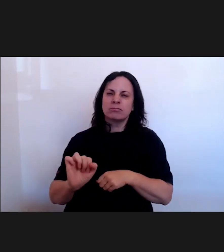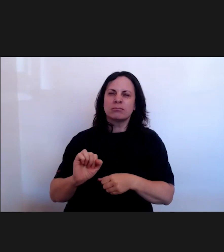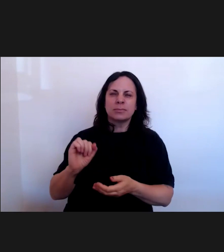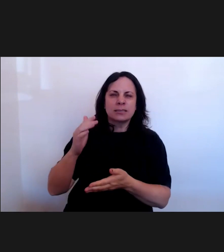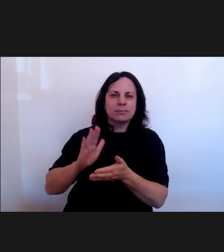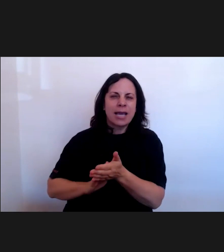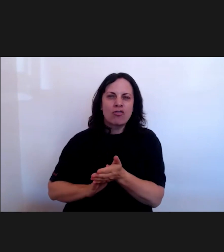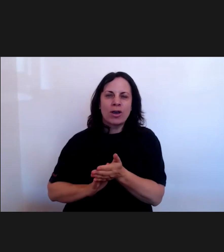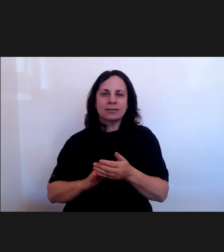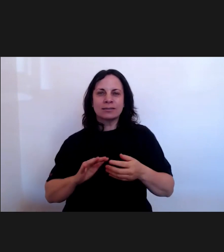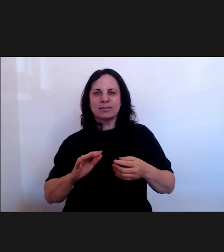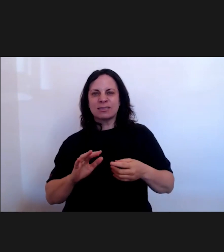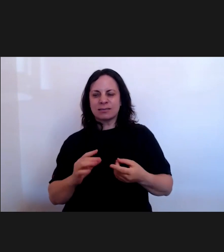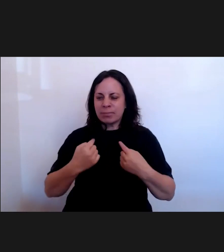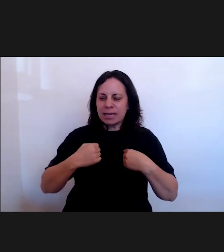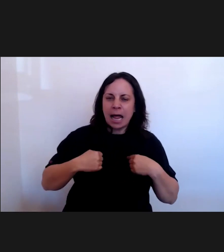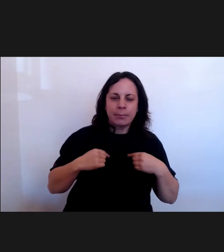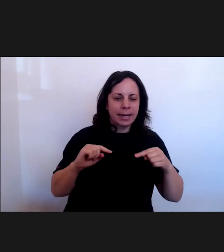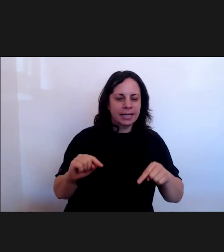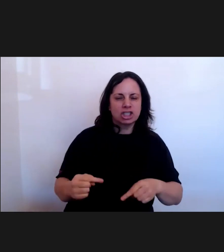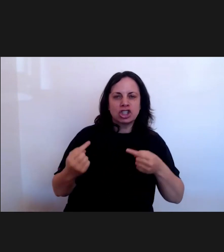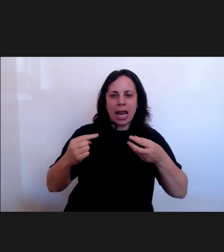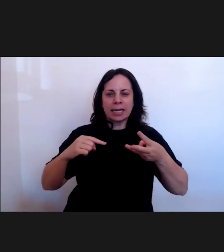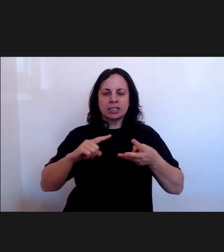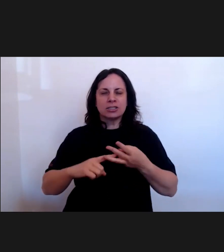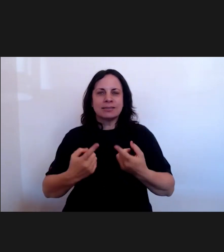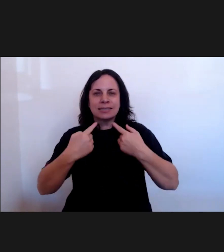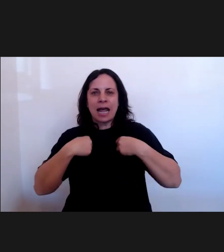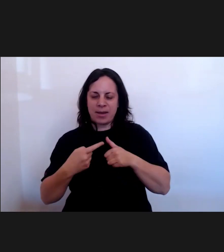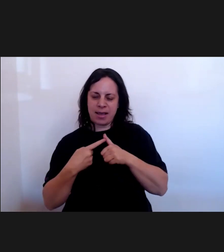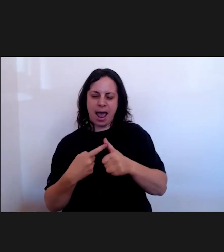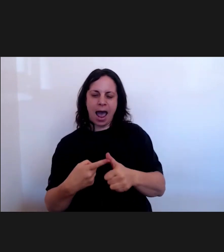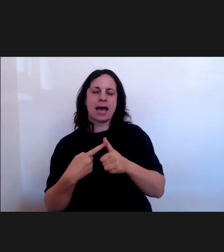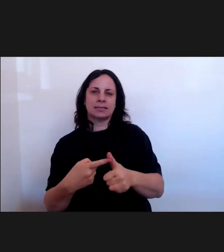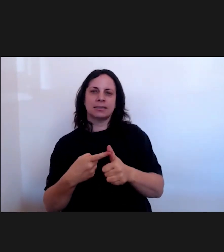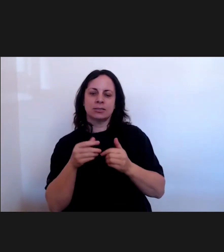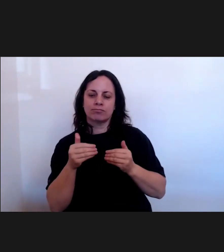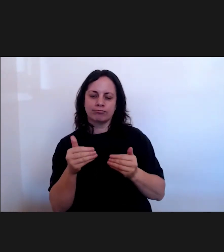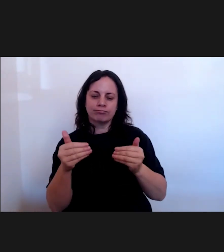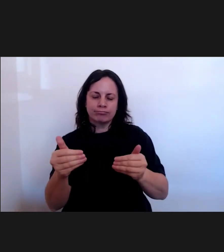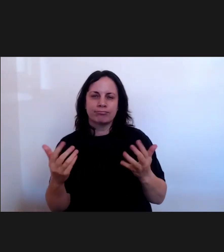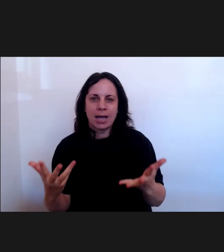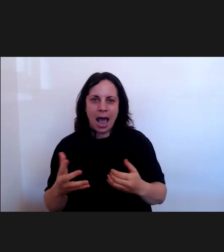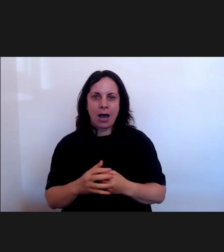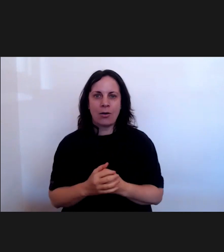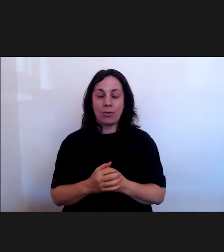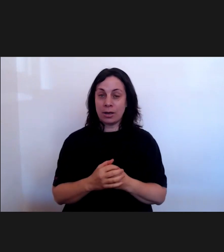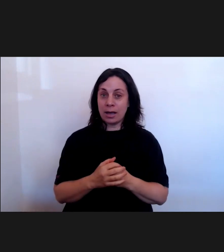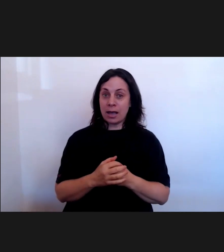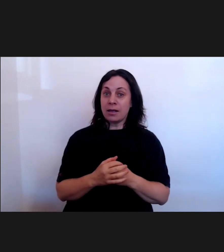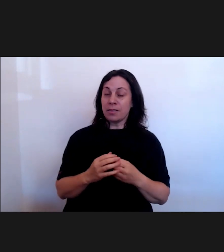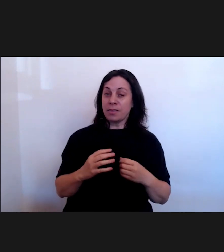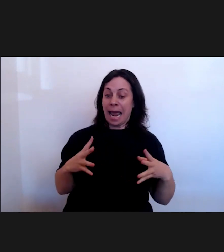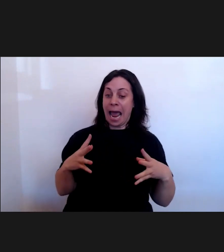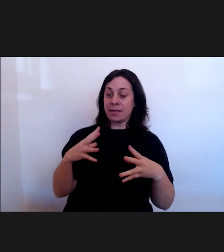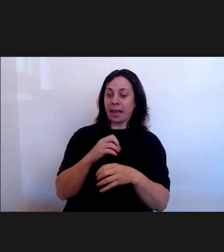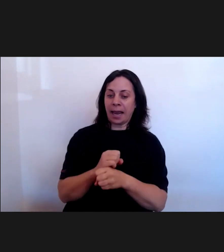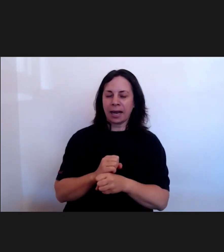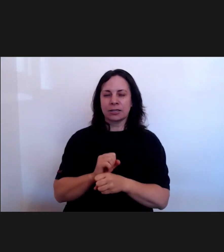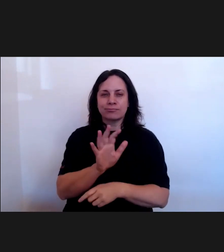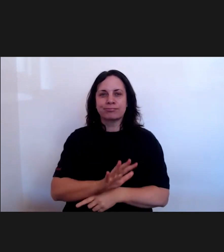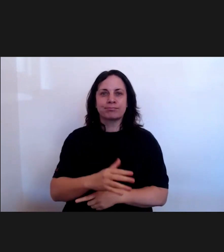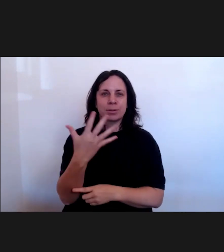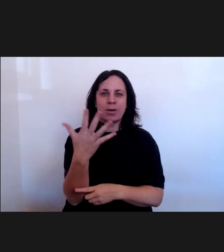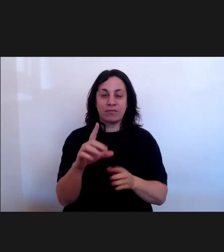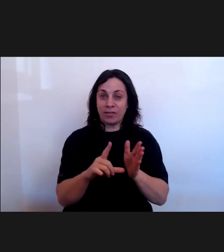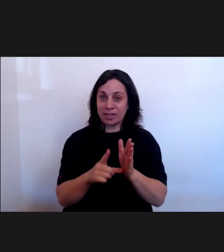then challenges and some solutions. And toward the end, we will make sure that we have enough time, at least 15 minutes,